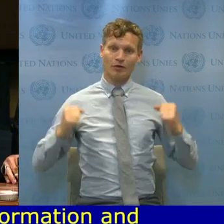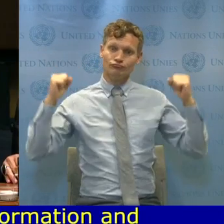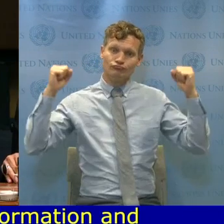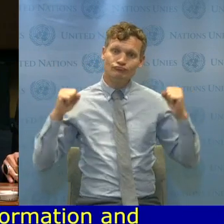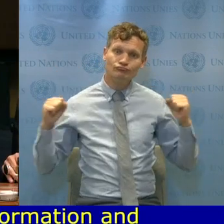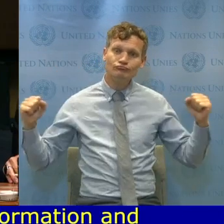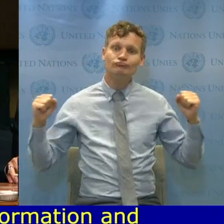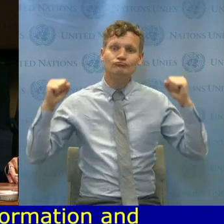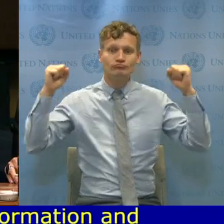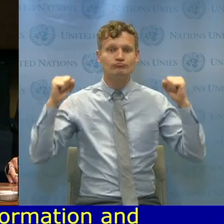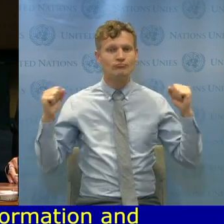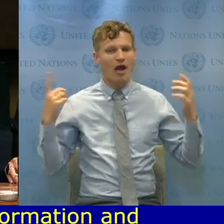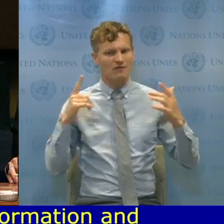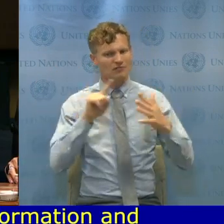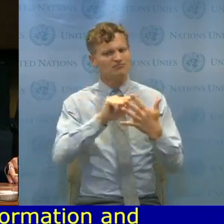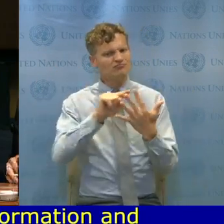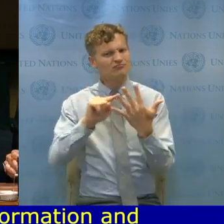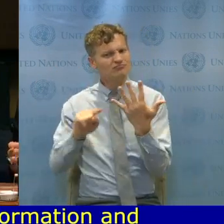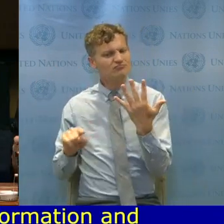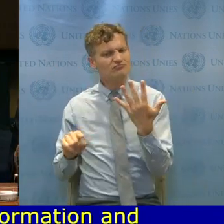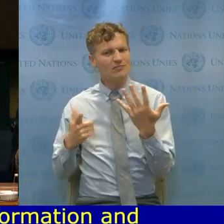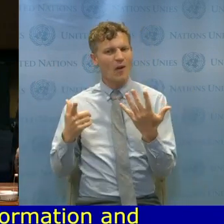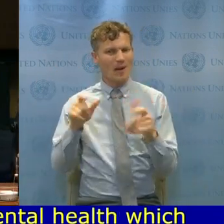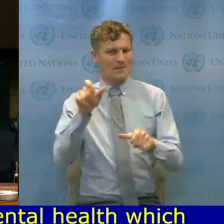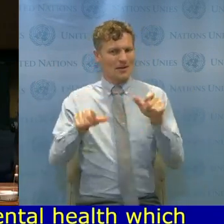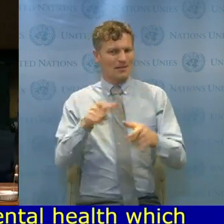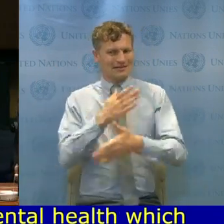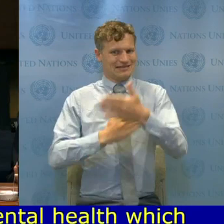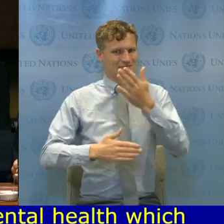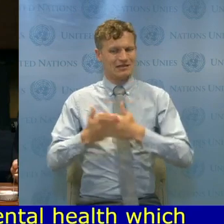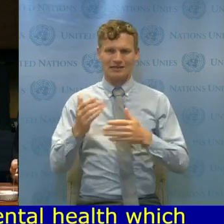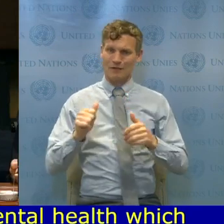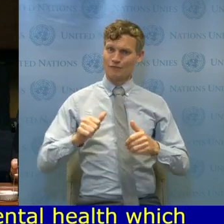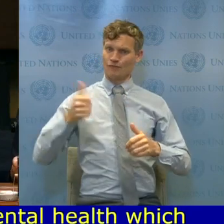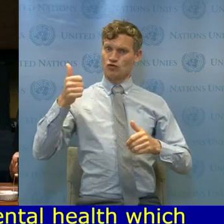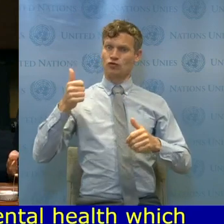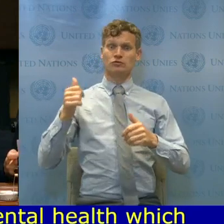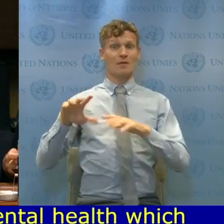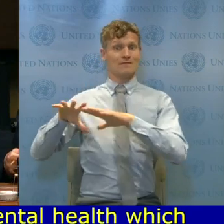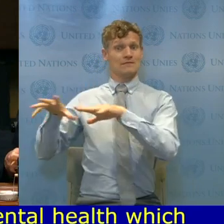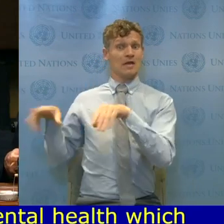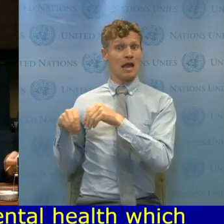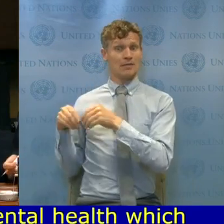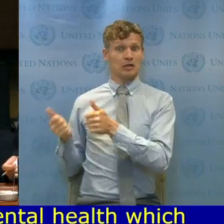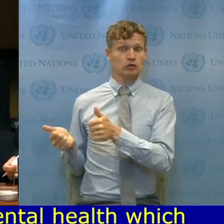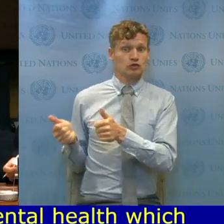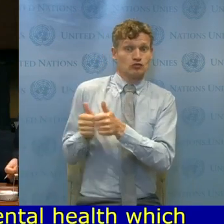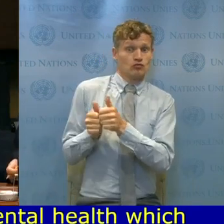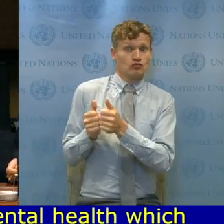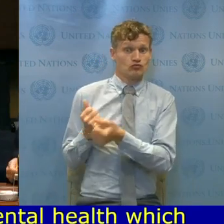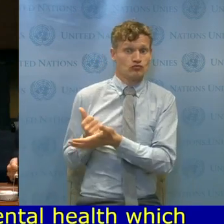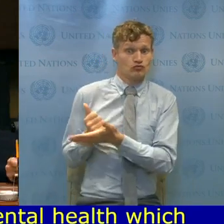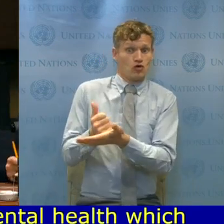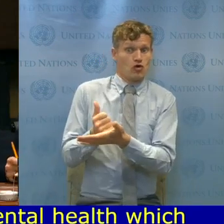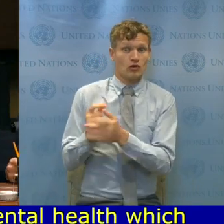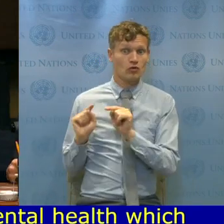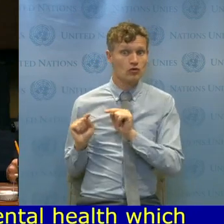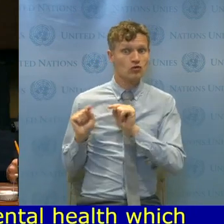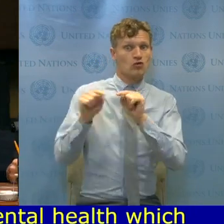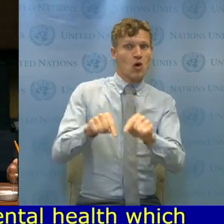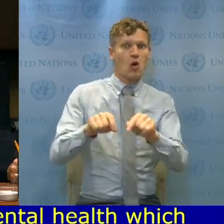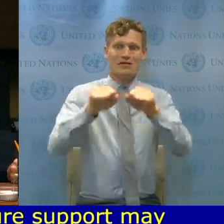with disabilities and their families first visit the healthcare delivery system for persons with disability and continue throughout